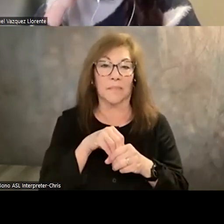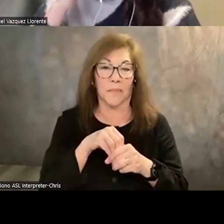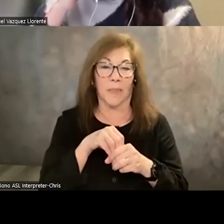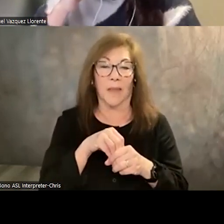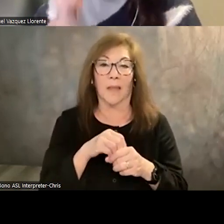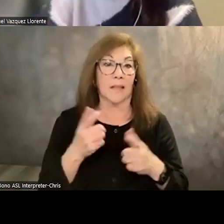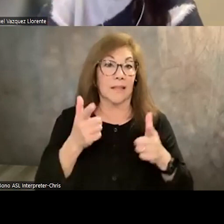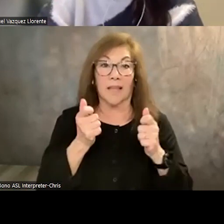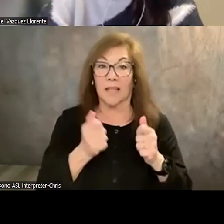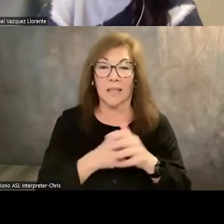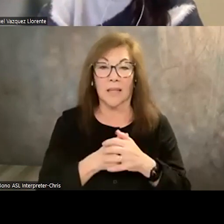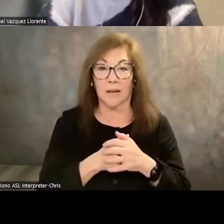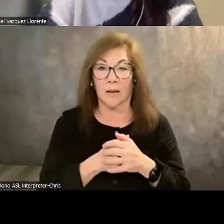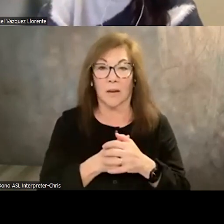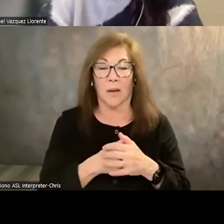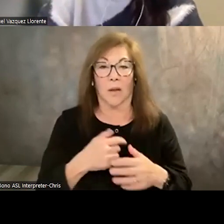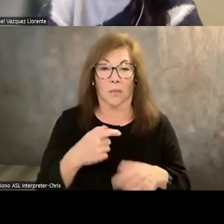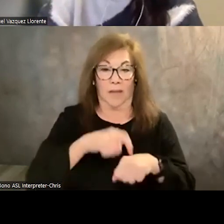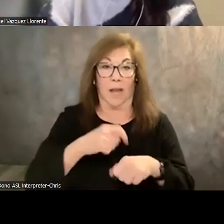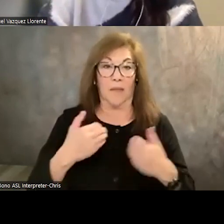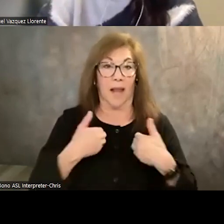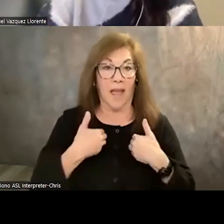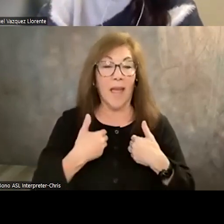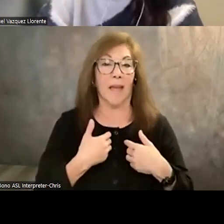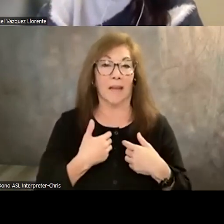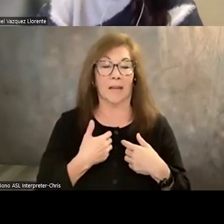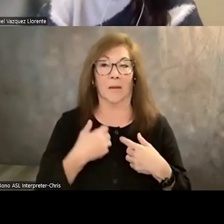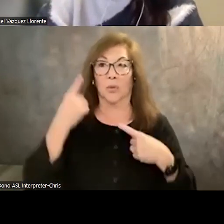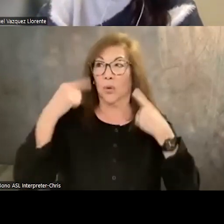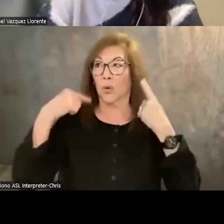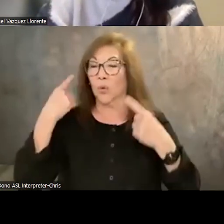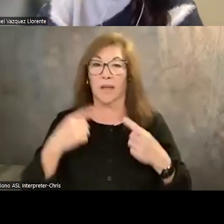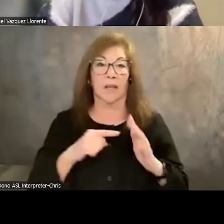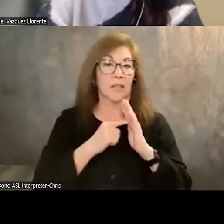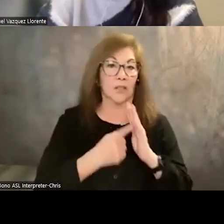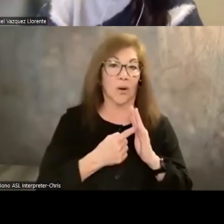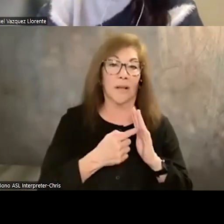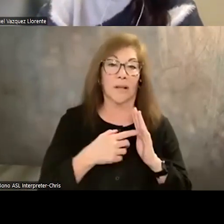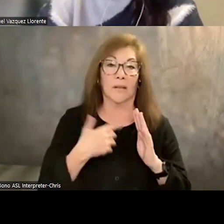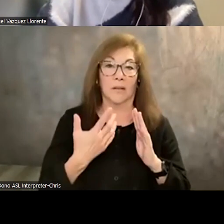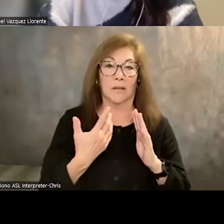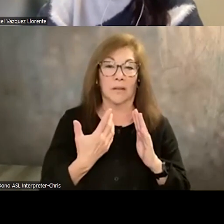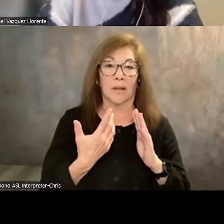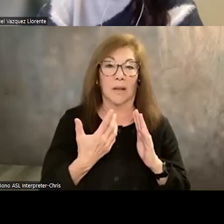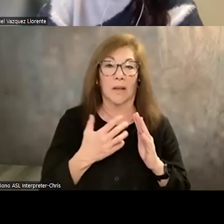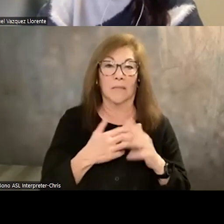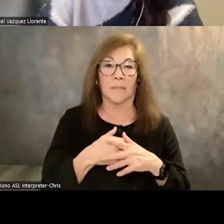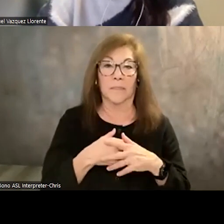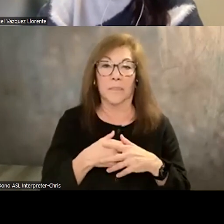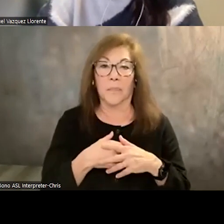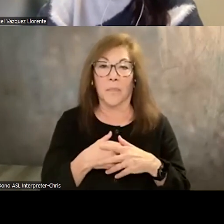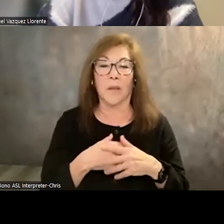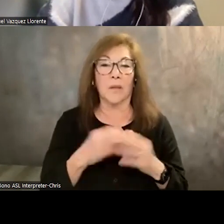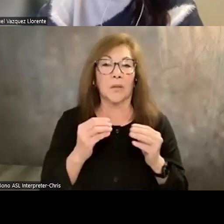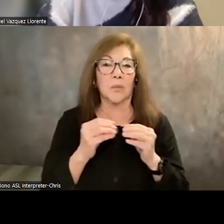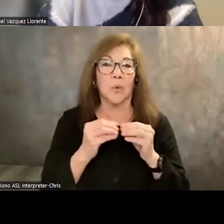suddenly with all the time I had, and I was going crazy, I started to code, like to do